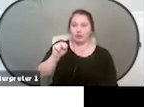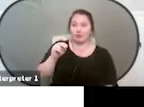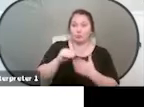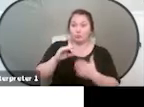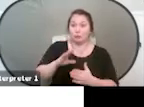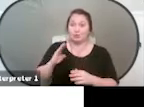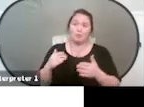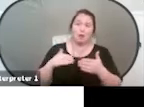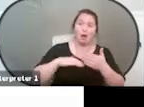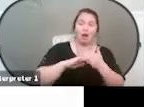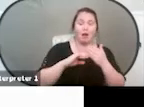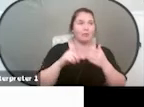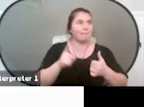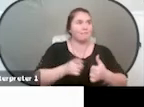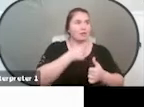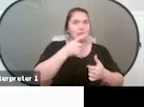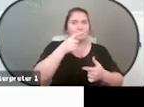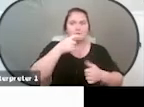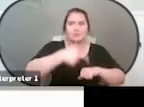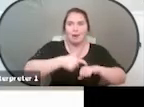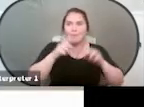for the first time.